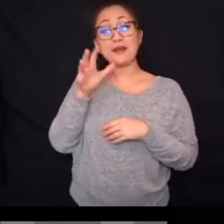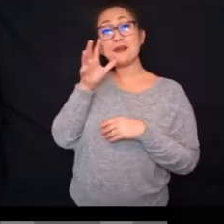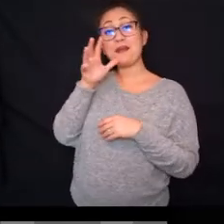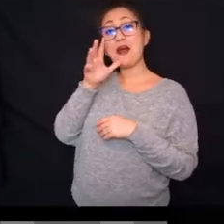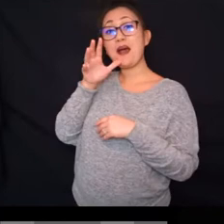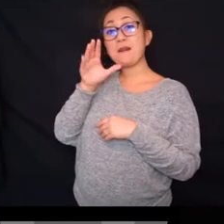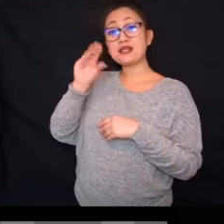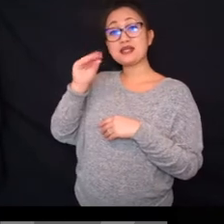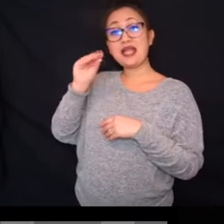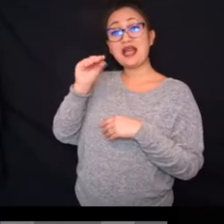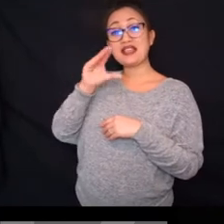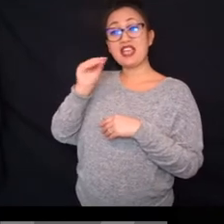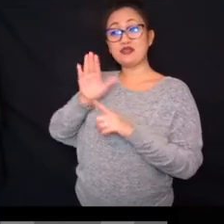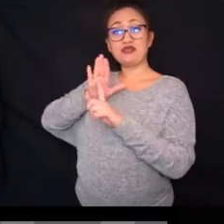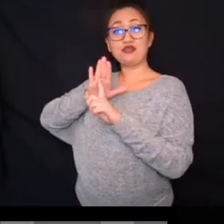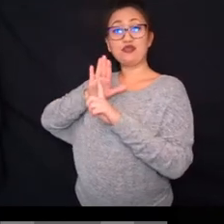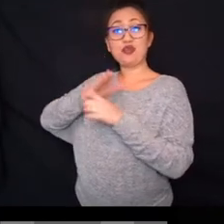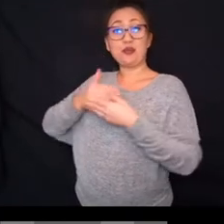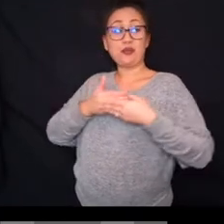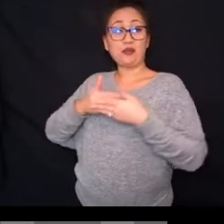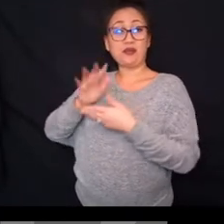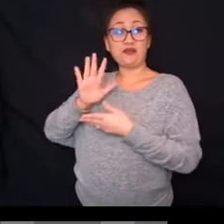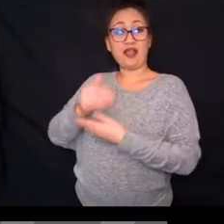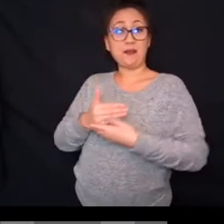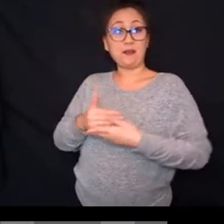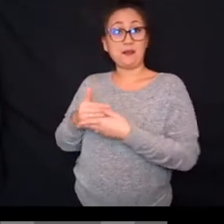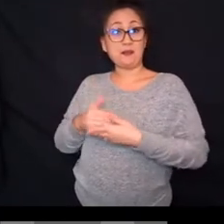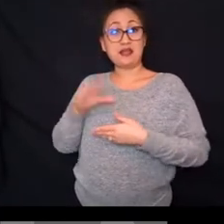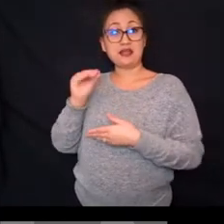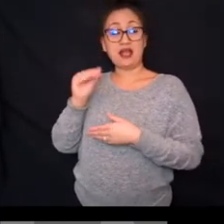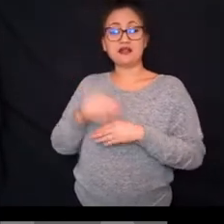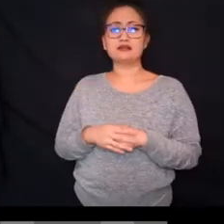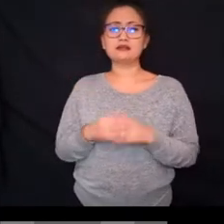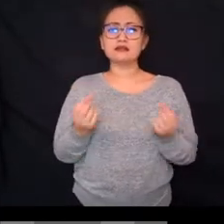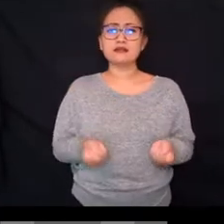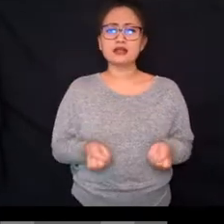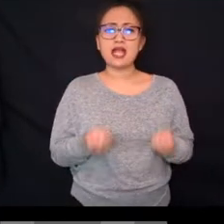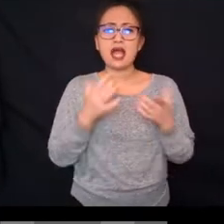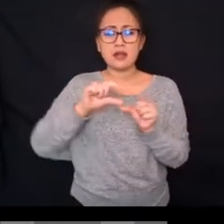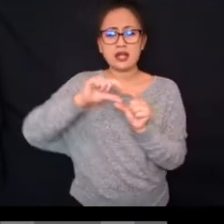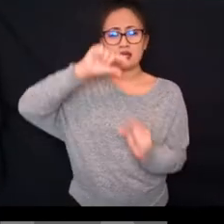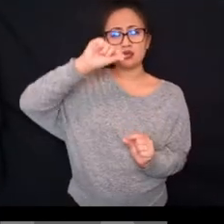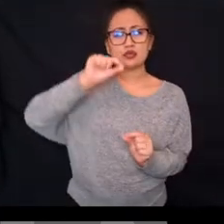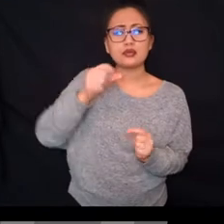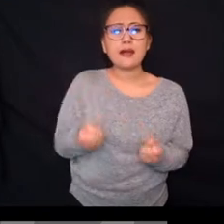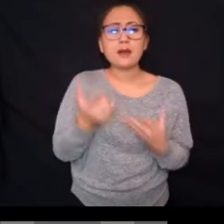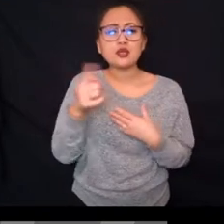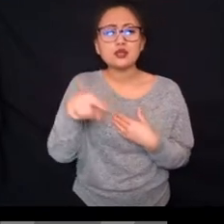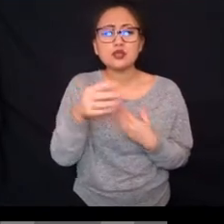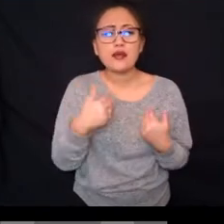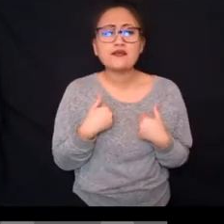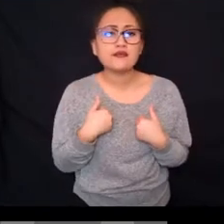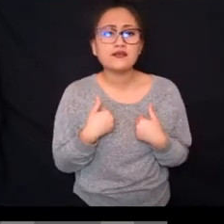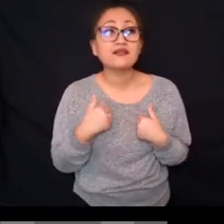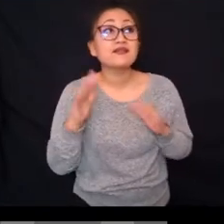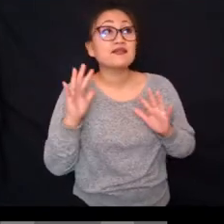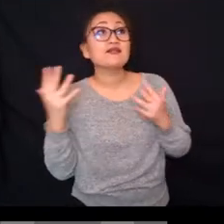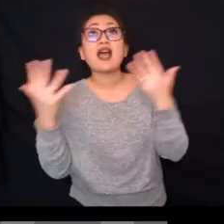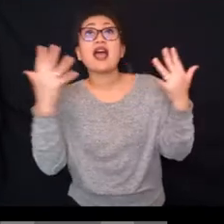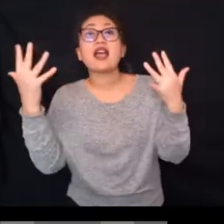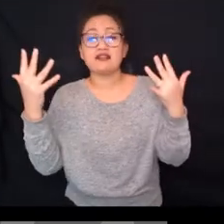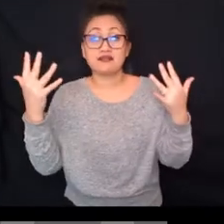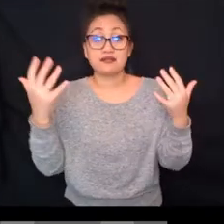ducklings. 5 little ducklings. What do you have in that tower? How many is in that tower? 5. So you're going to start out with 5. So will